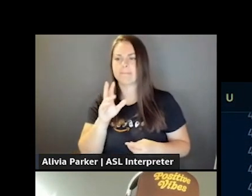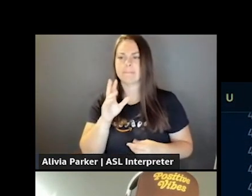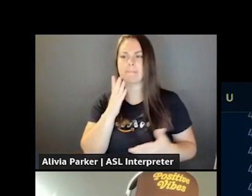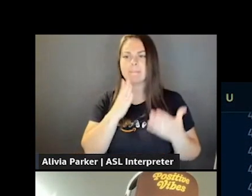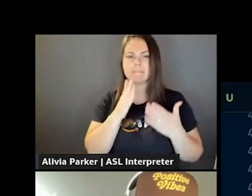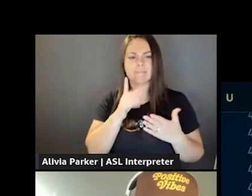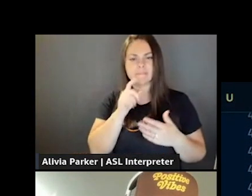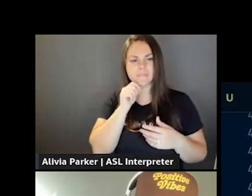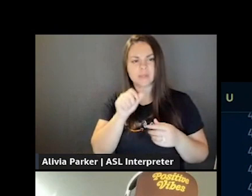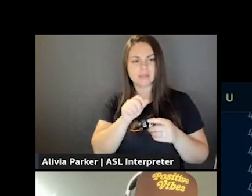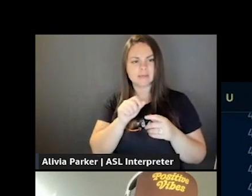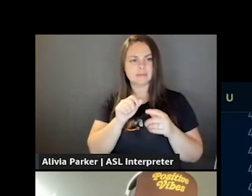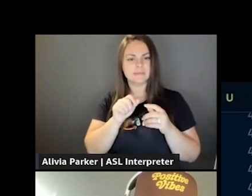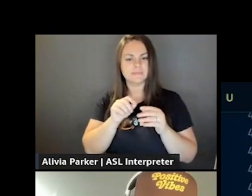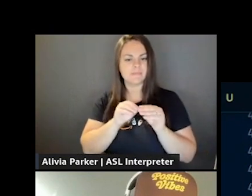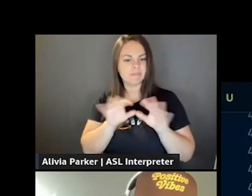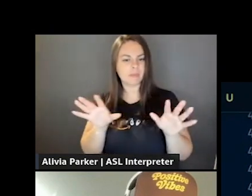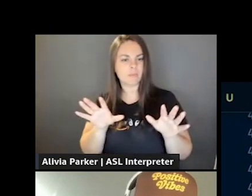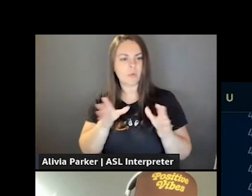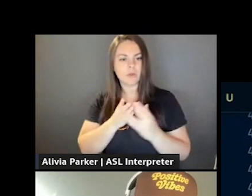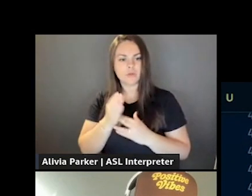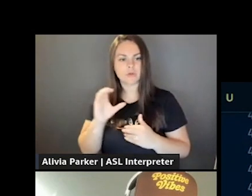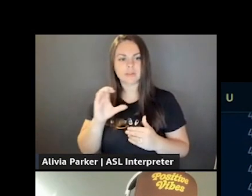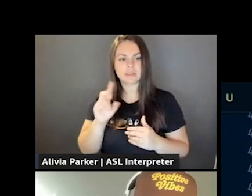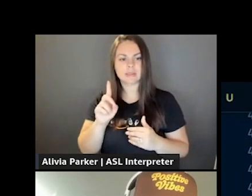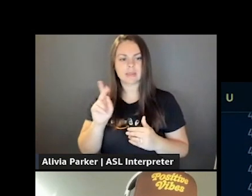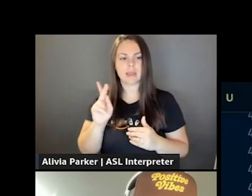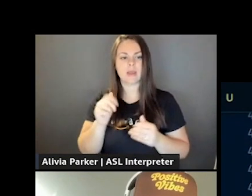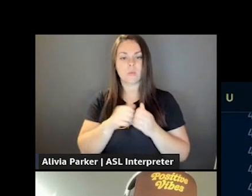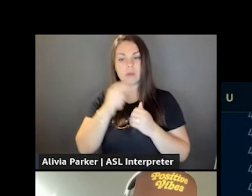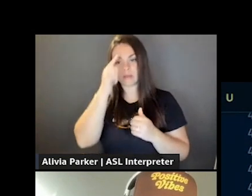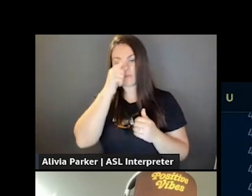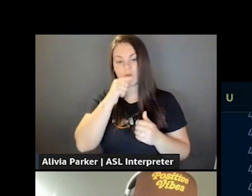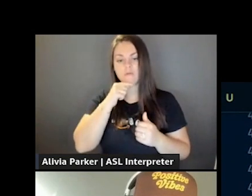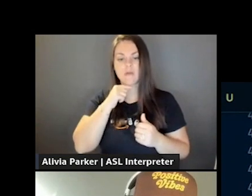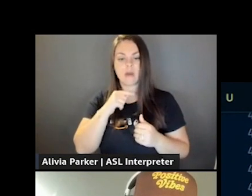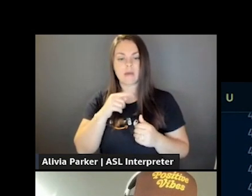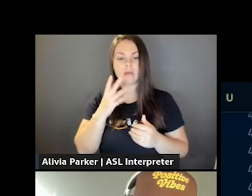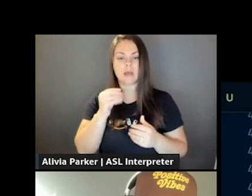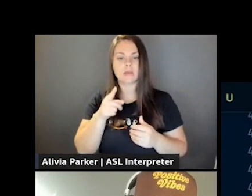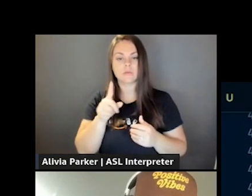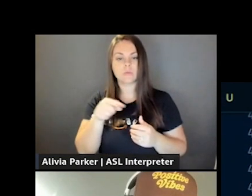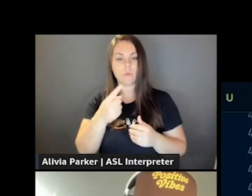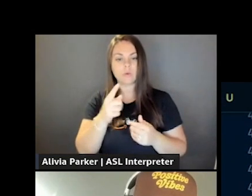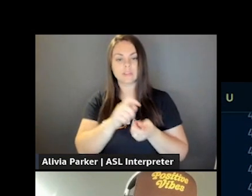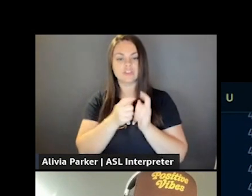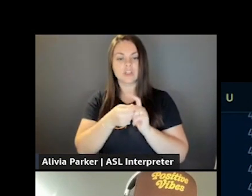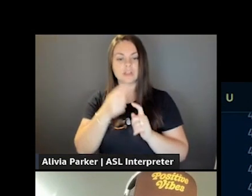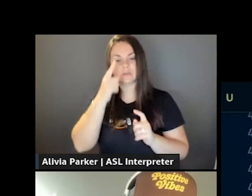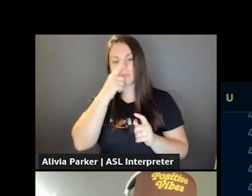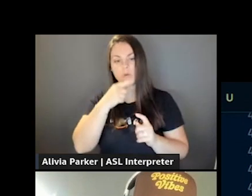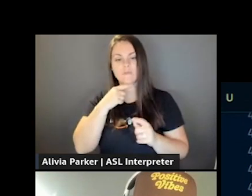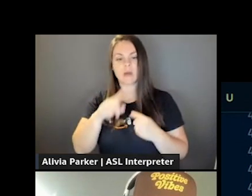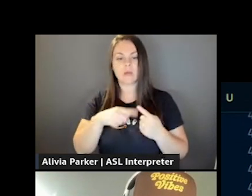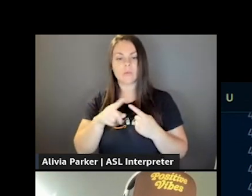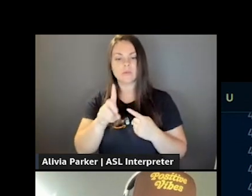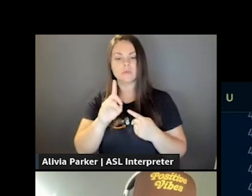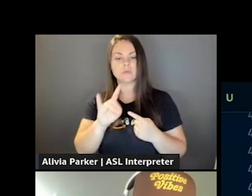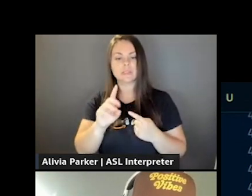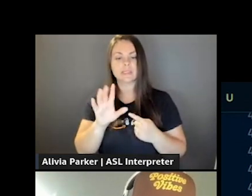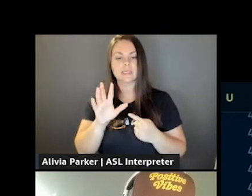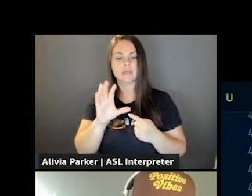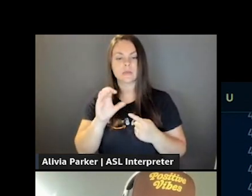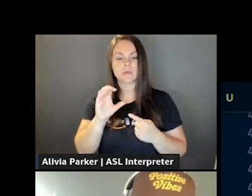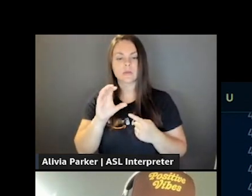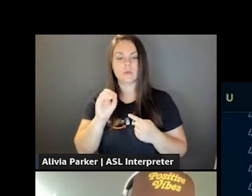deploy through CDK with the profile, and you only changed the profile when you did code